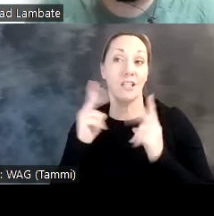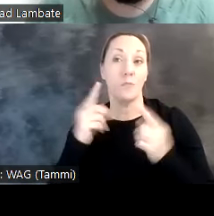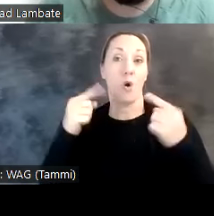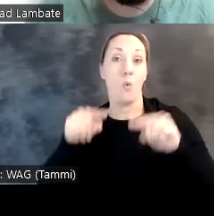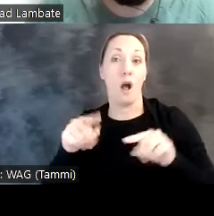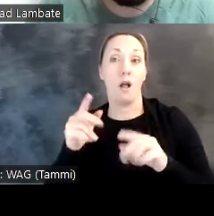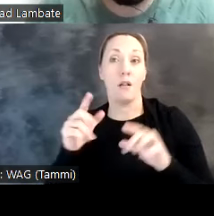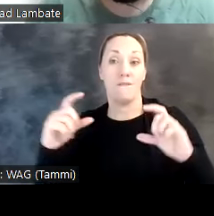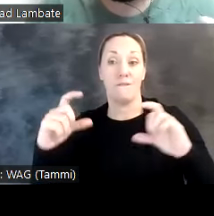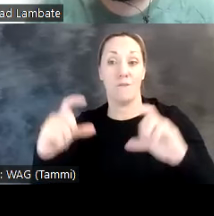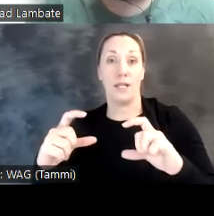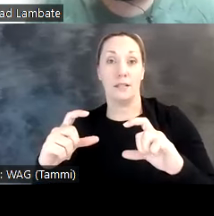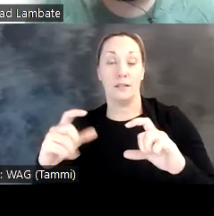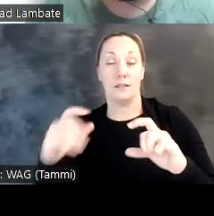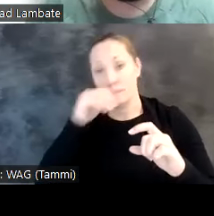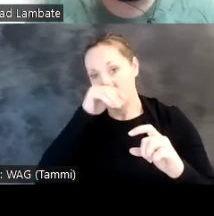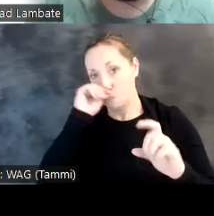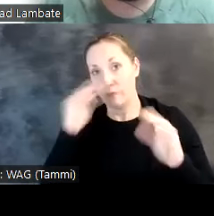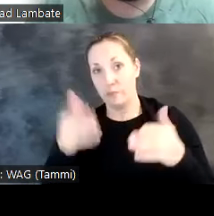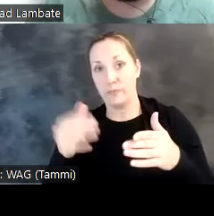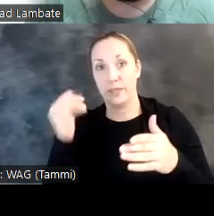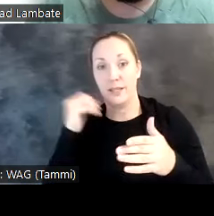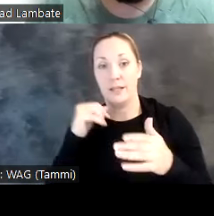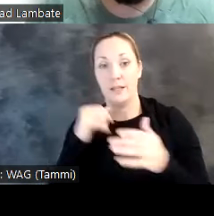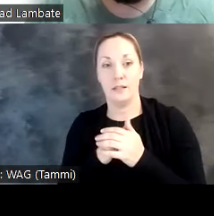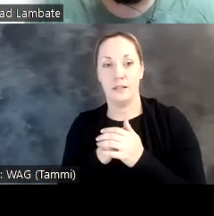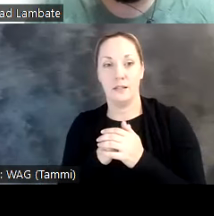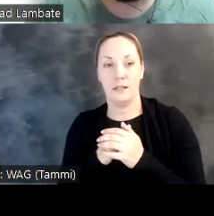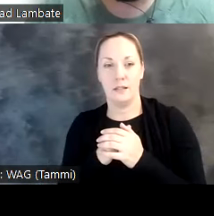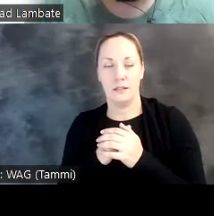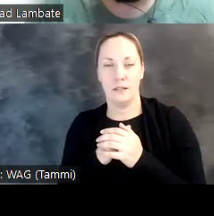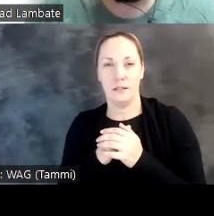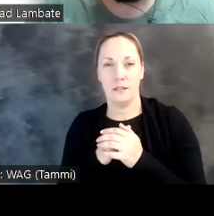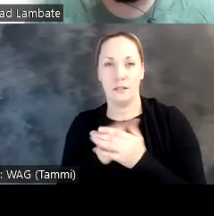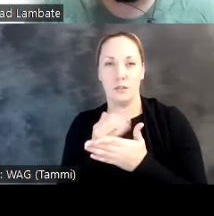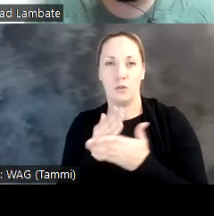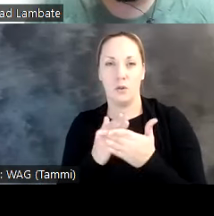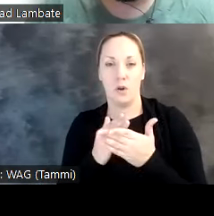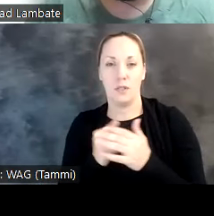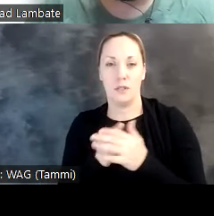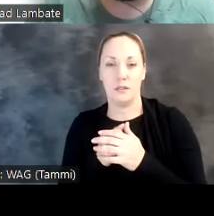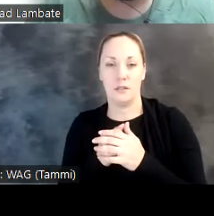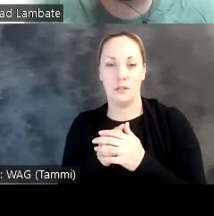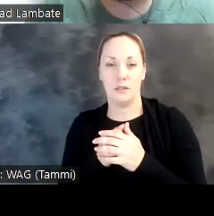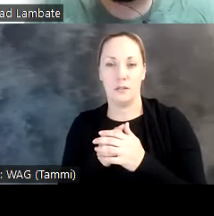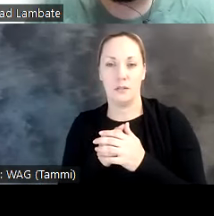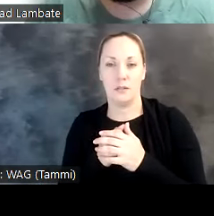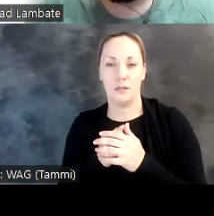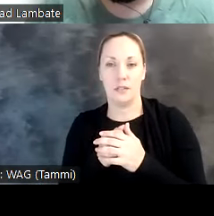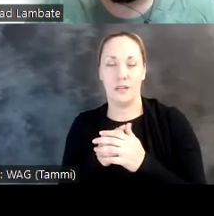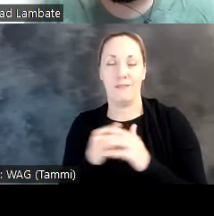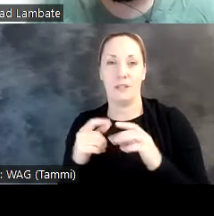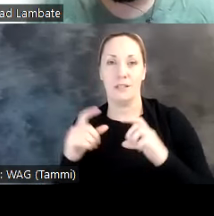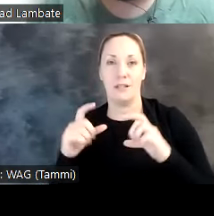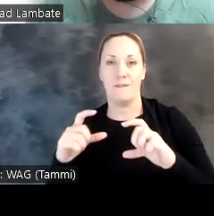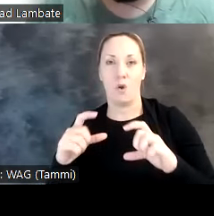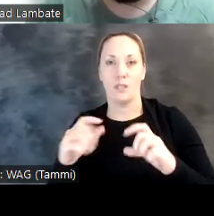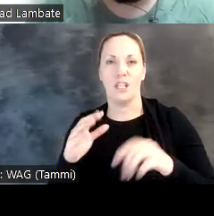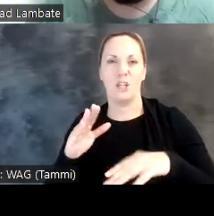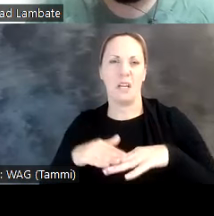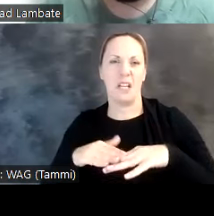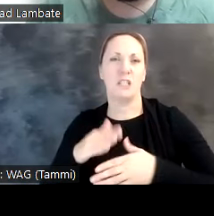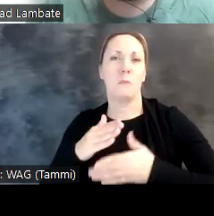The focus, which is the component which is receiving focus, it should be at least